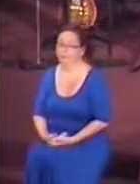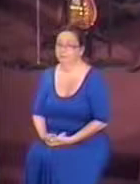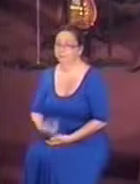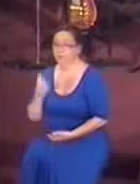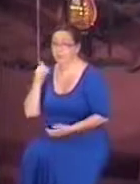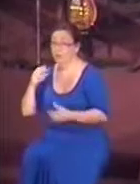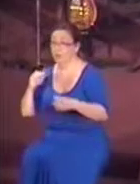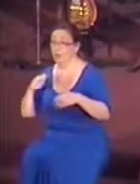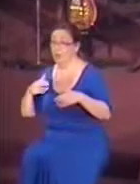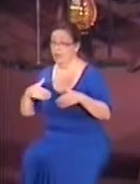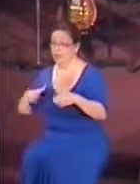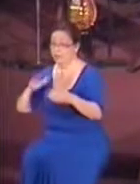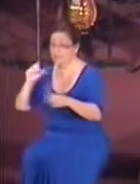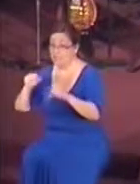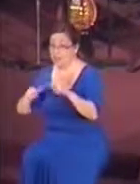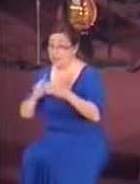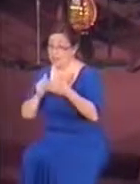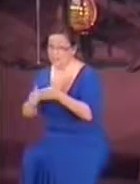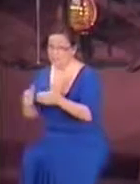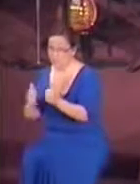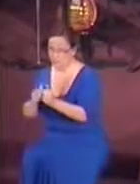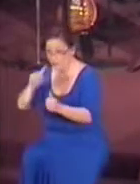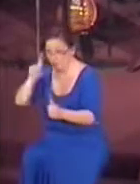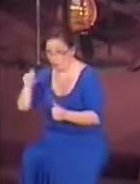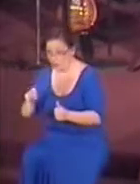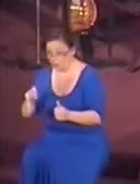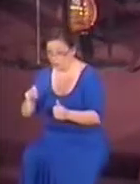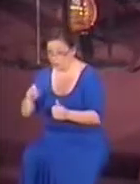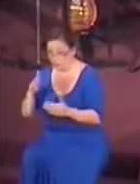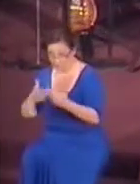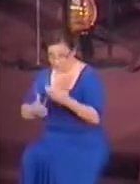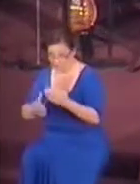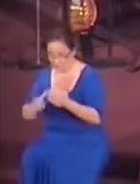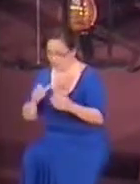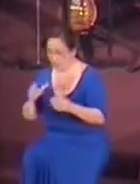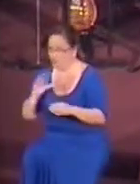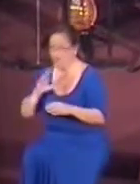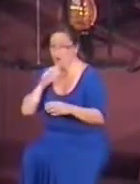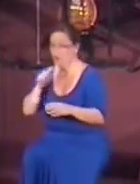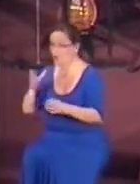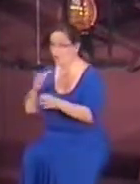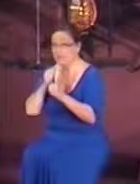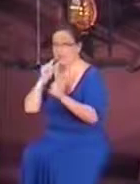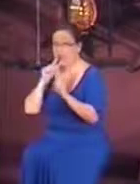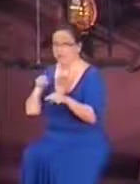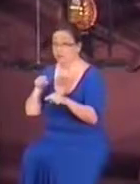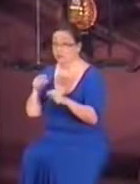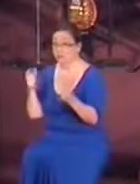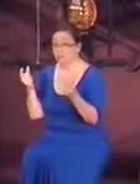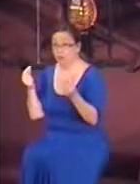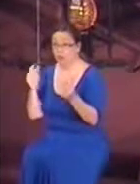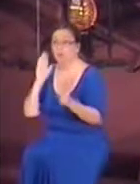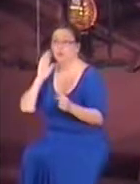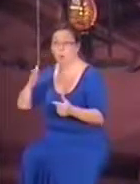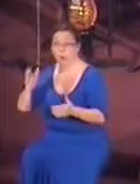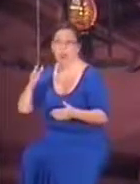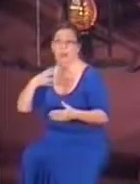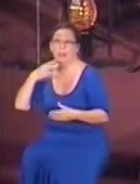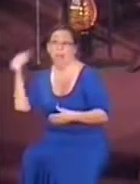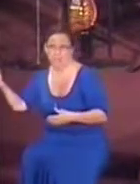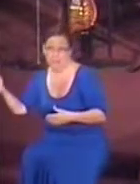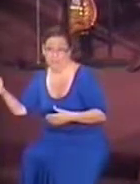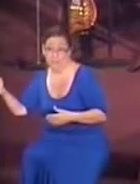let your doubts lead you with the end of a question mark and you never get them answered, you will leave. Answer your